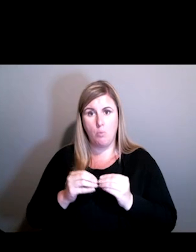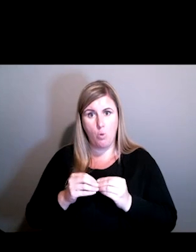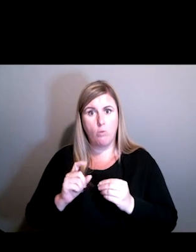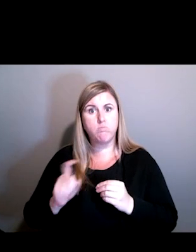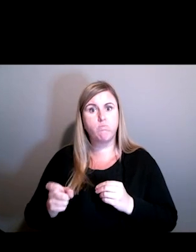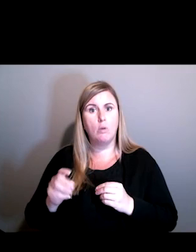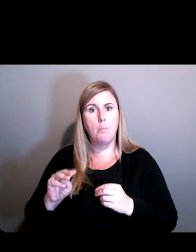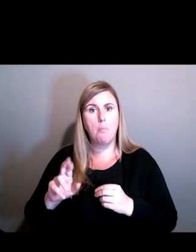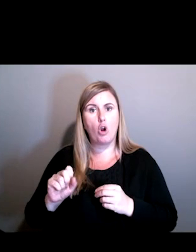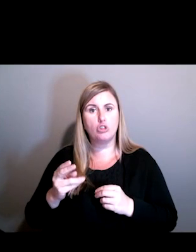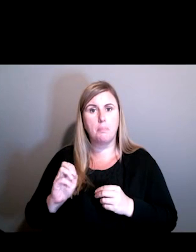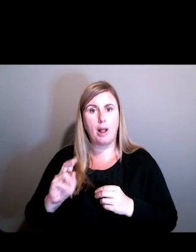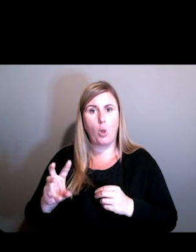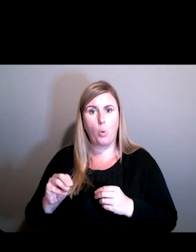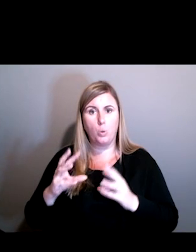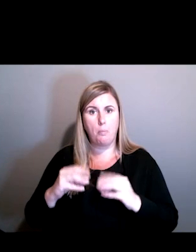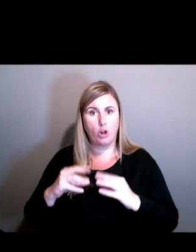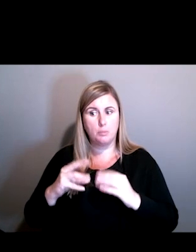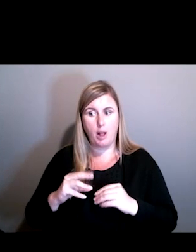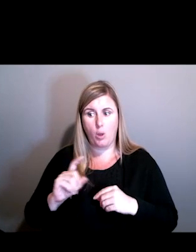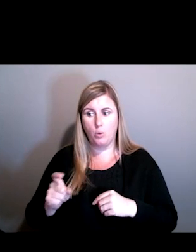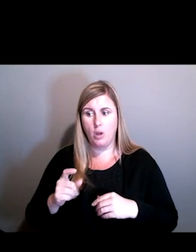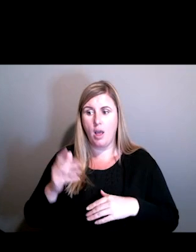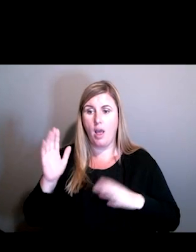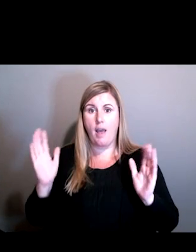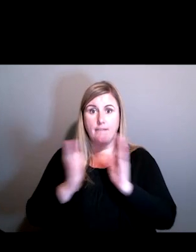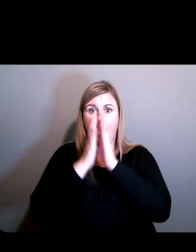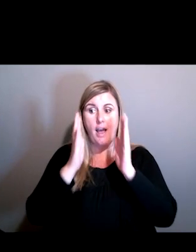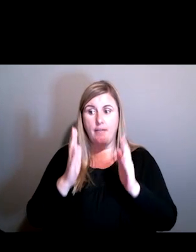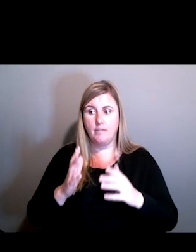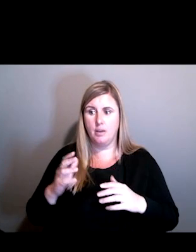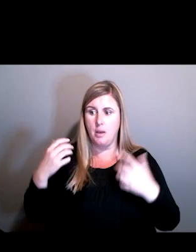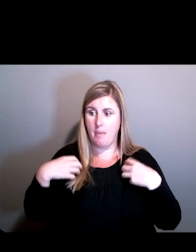Marshmallow. You can have marshmallows. Marshmallow. High